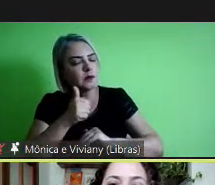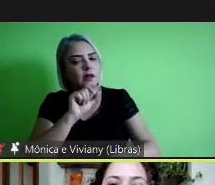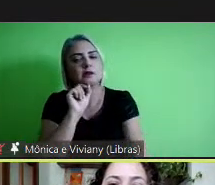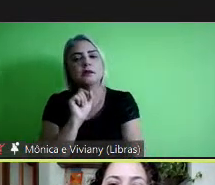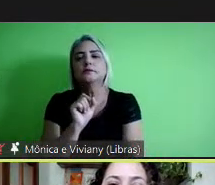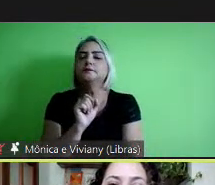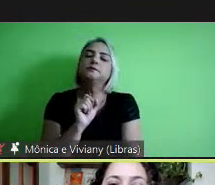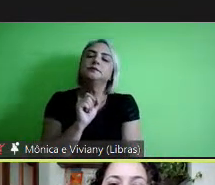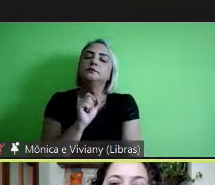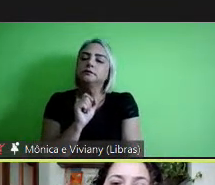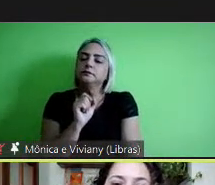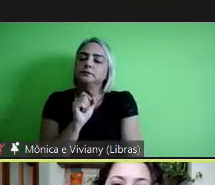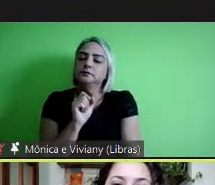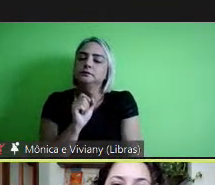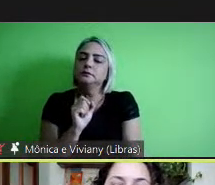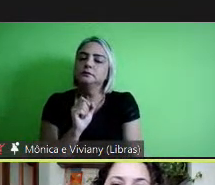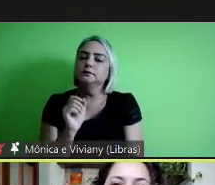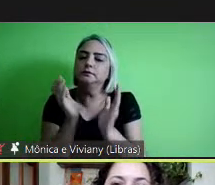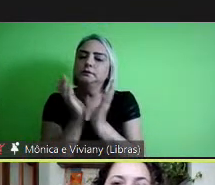professionals